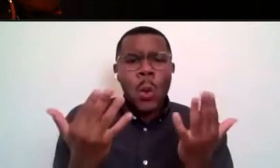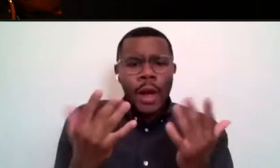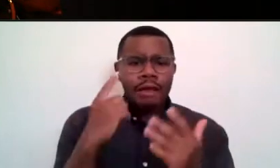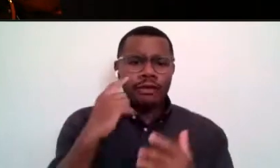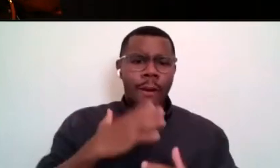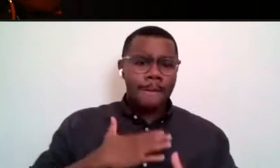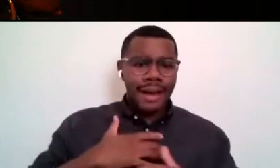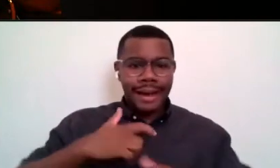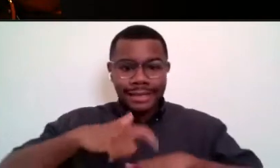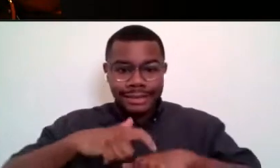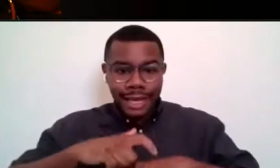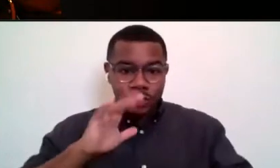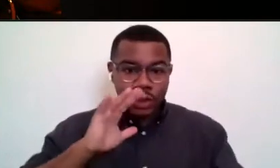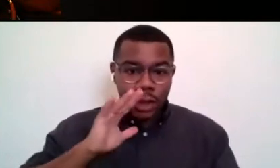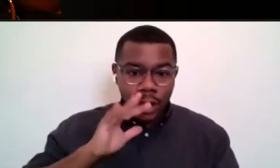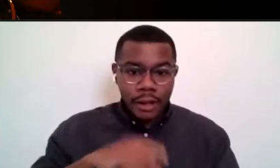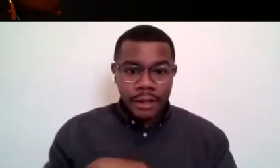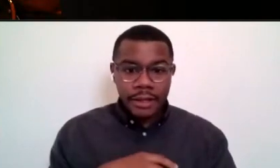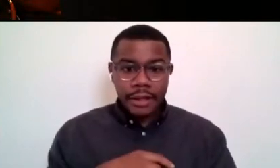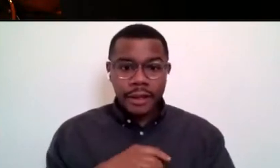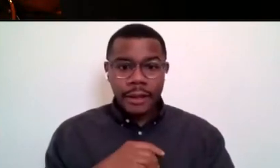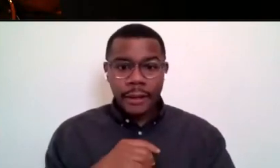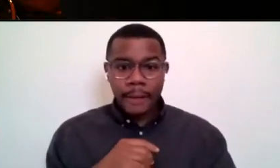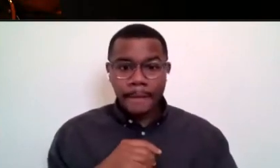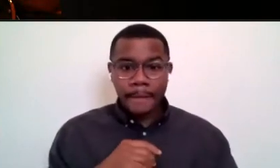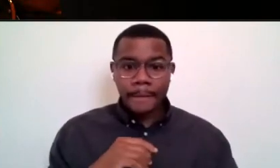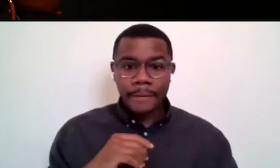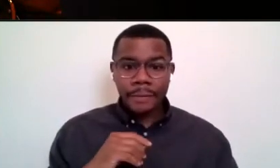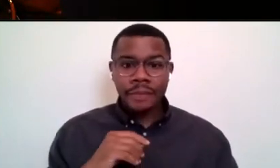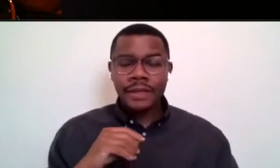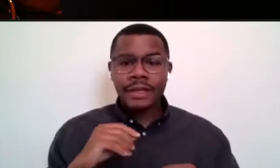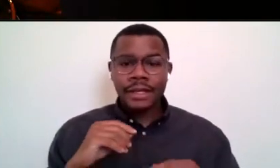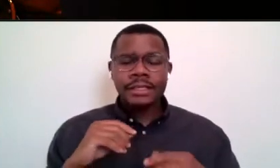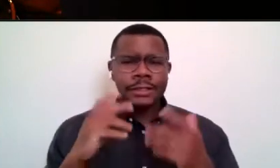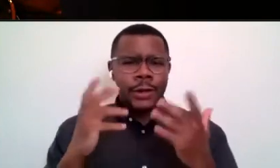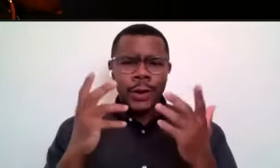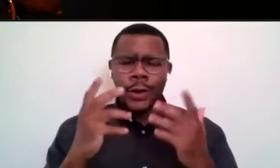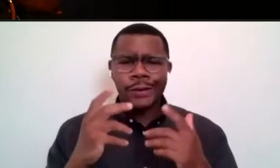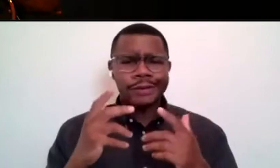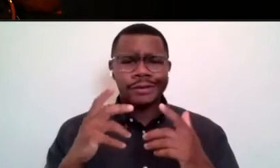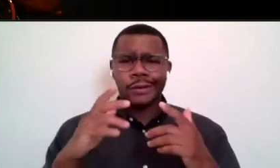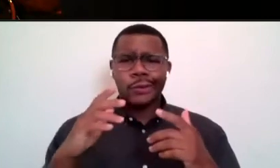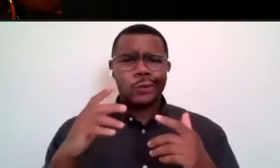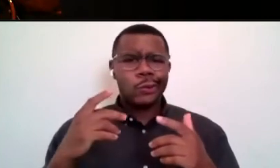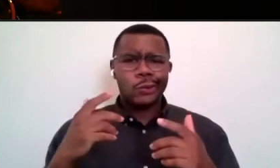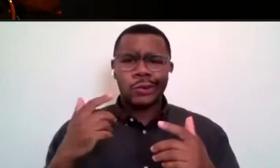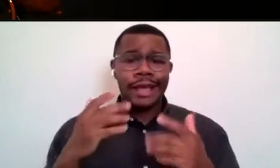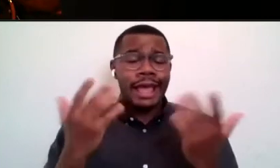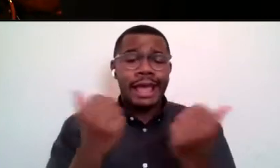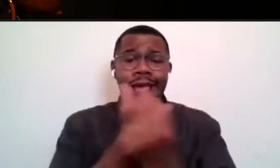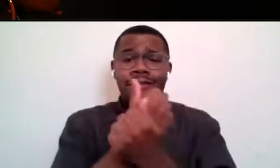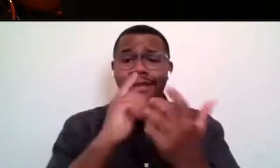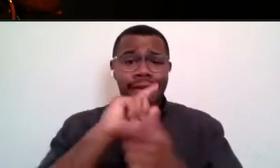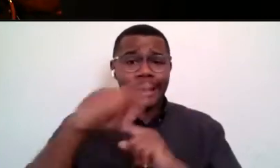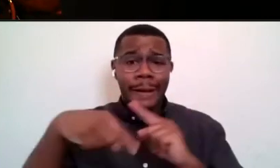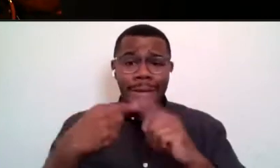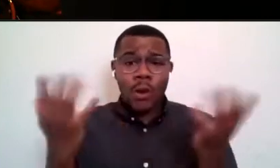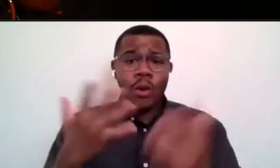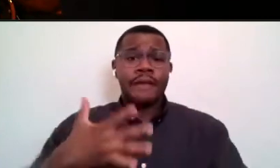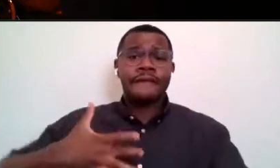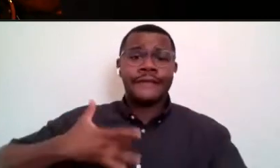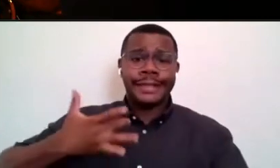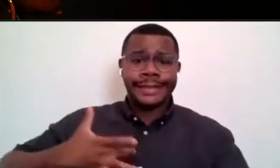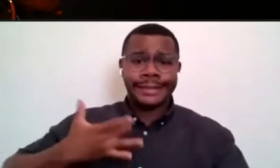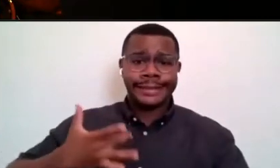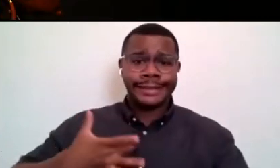well as the hunter and the hunted, which is we're blindfold, so it's all about sensory, and as an actor, you know, getting in touch